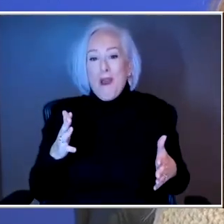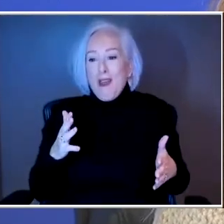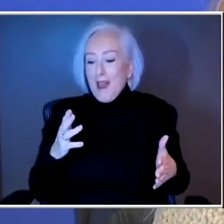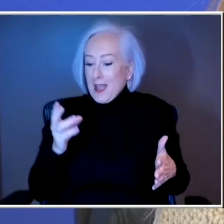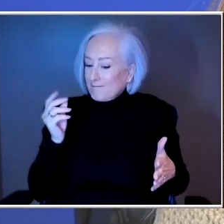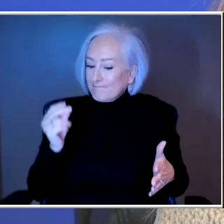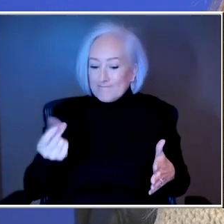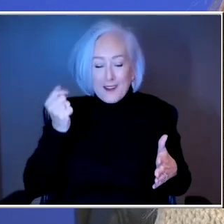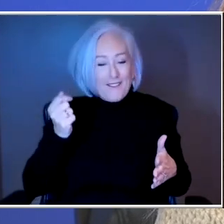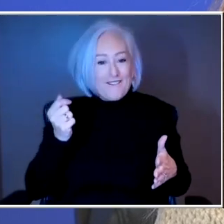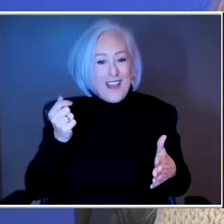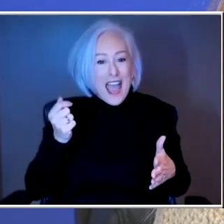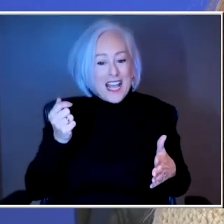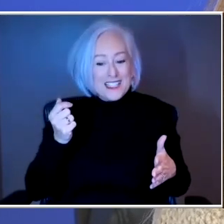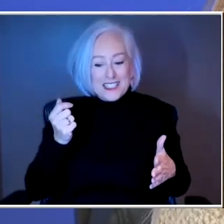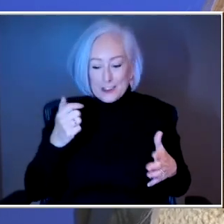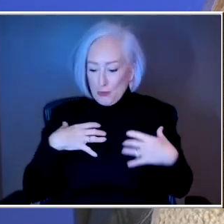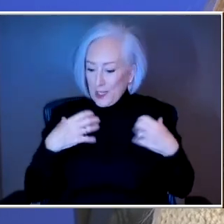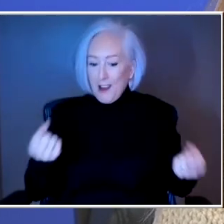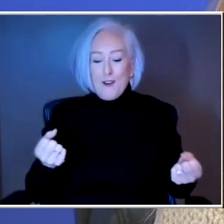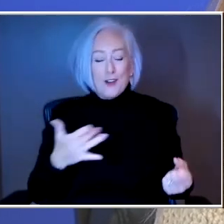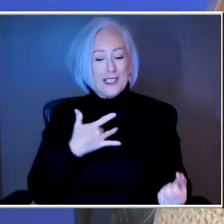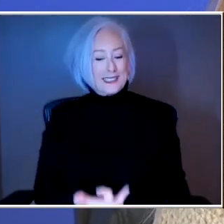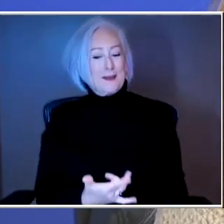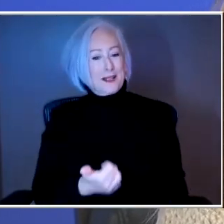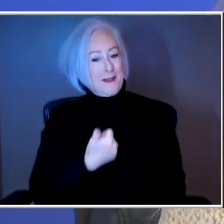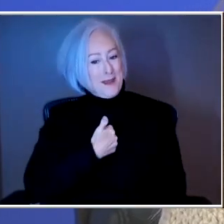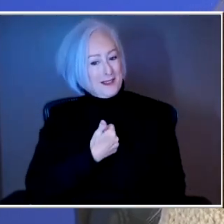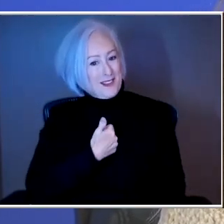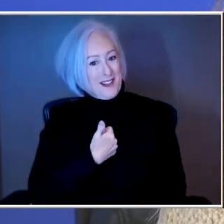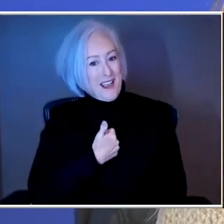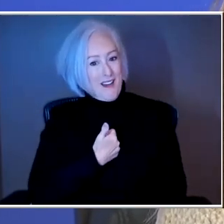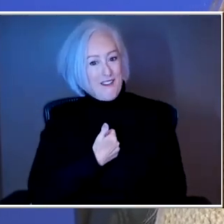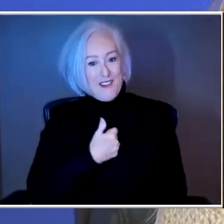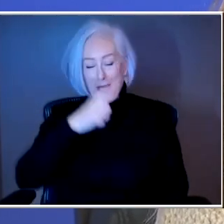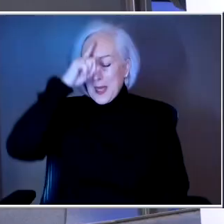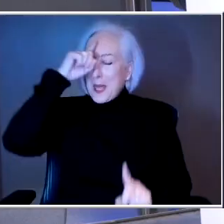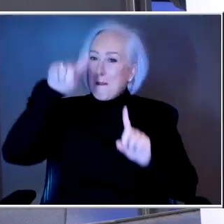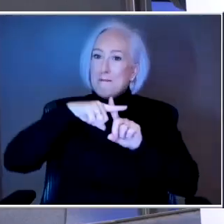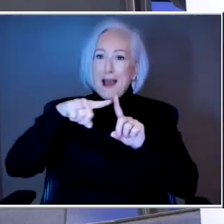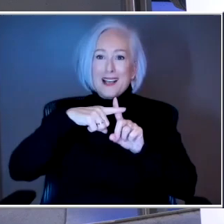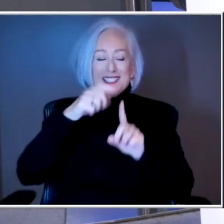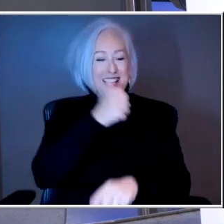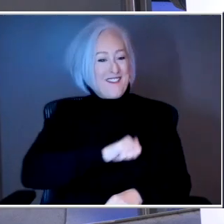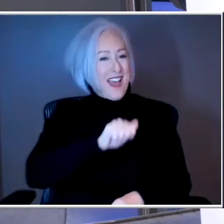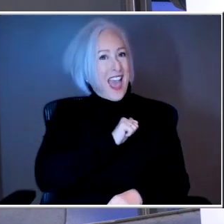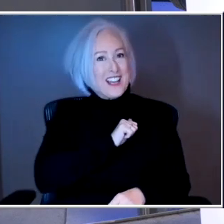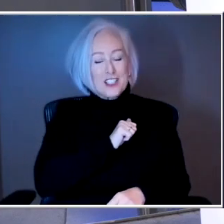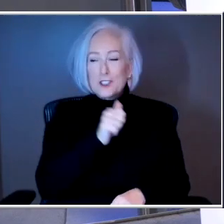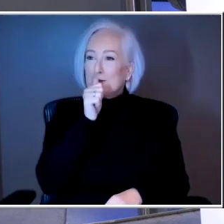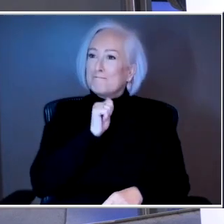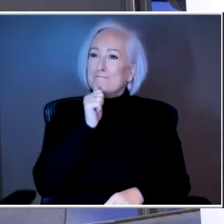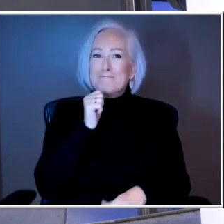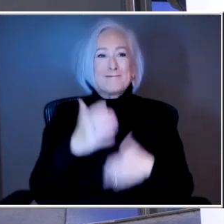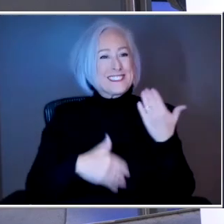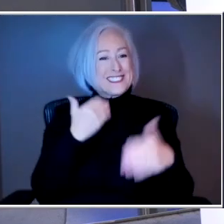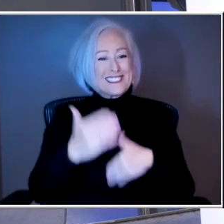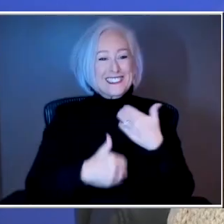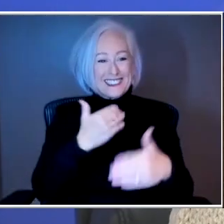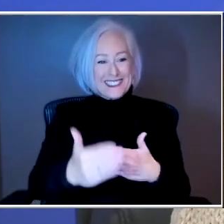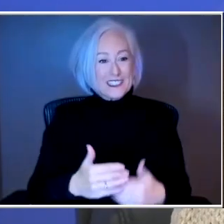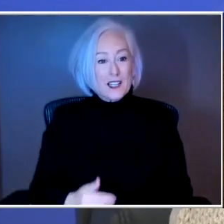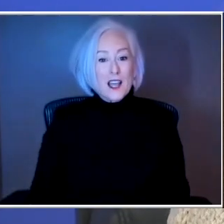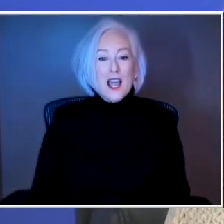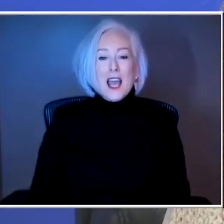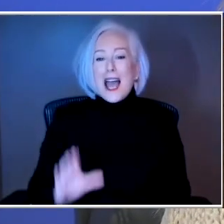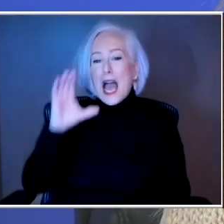positive attitude. I don't worry about it. I just go with it. Probably my tummy, I probably called